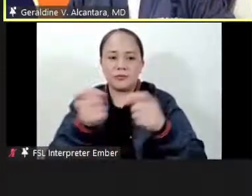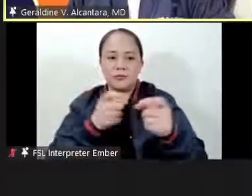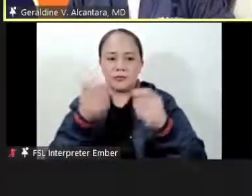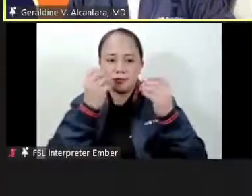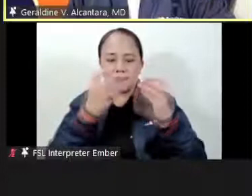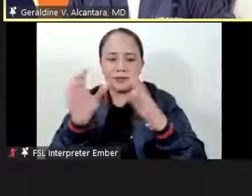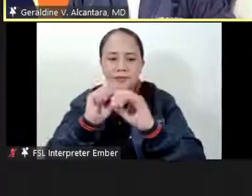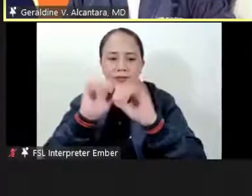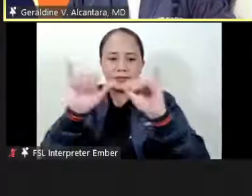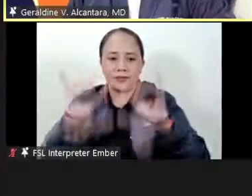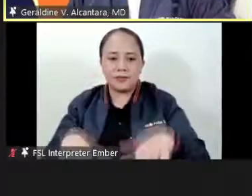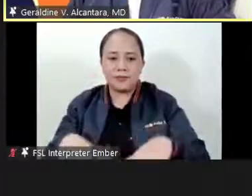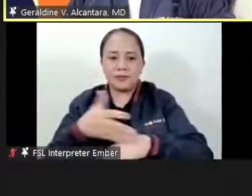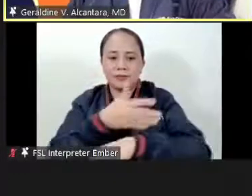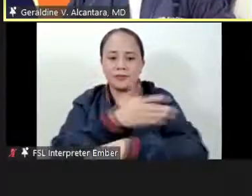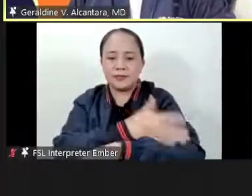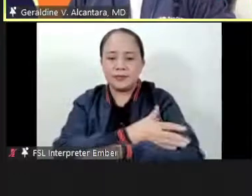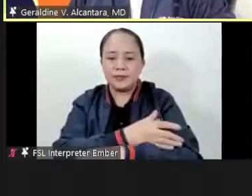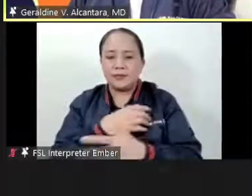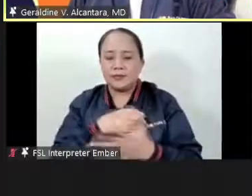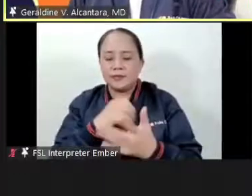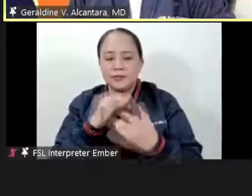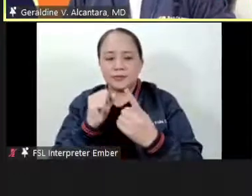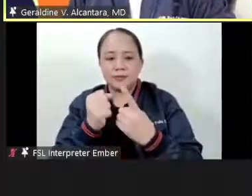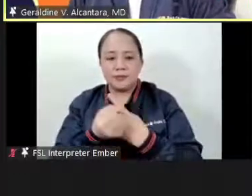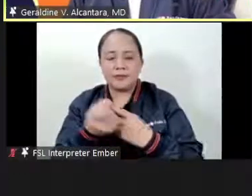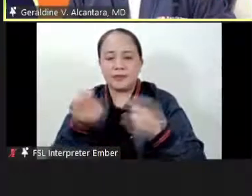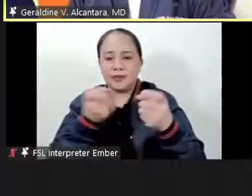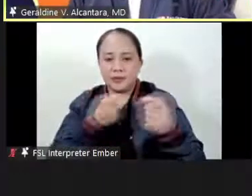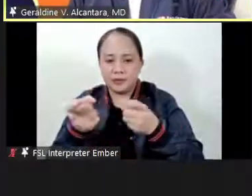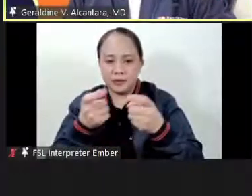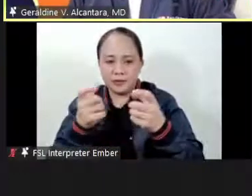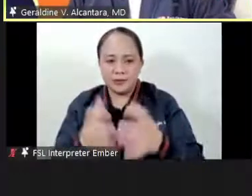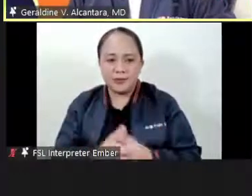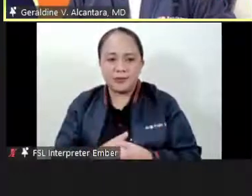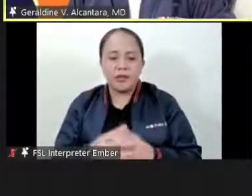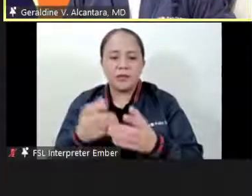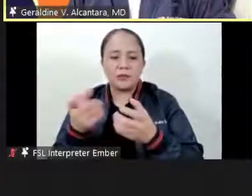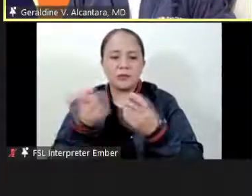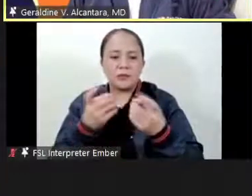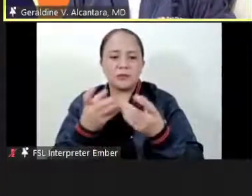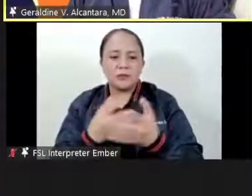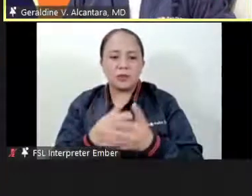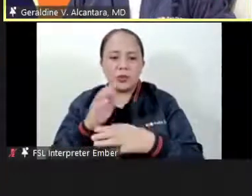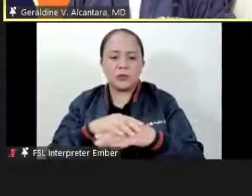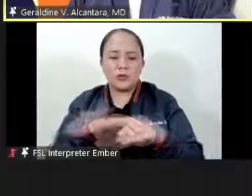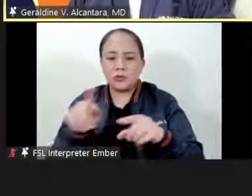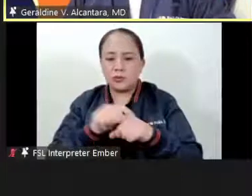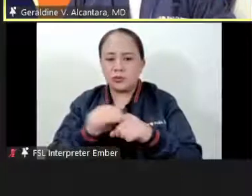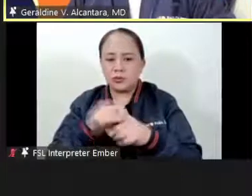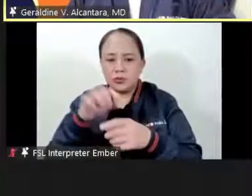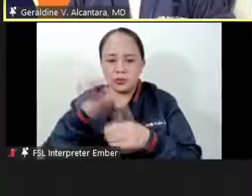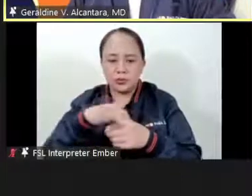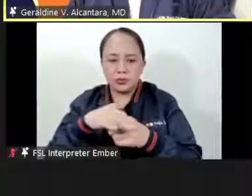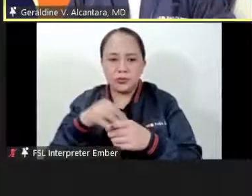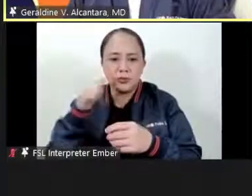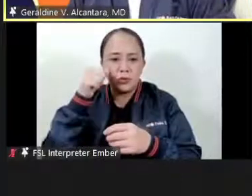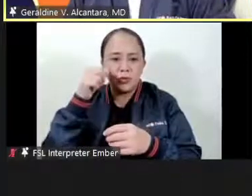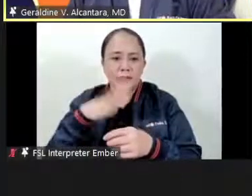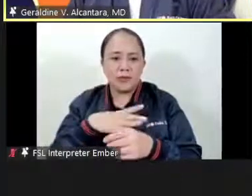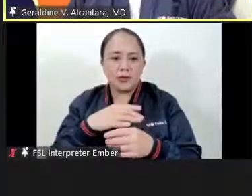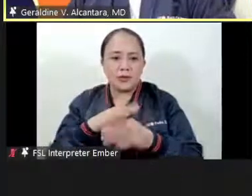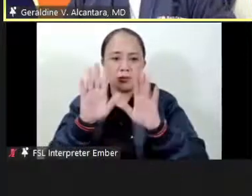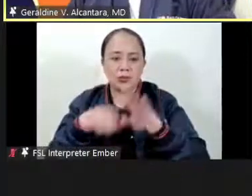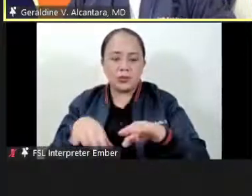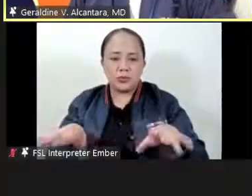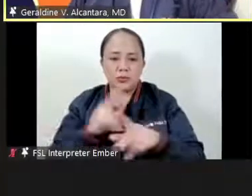system improves case management. Third, to describe how the online training program on women and